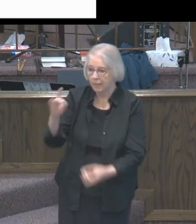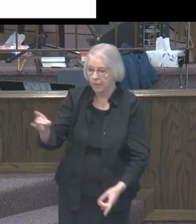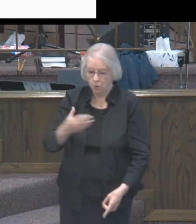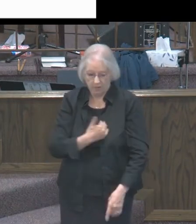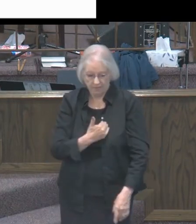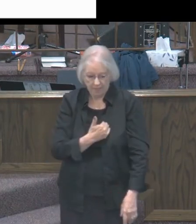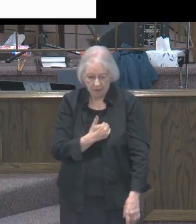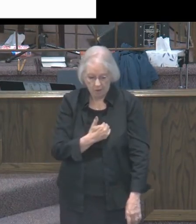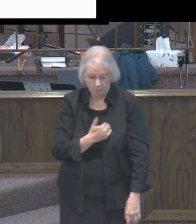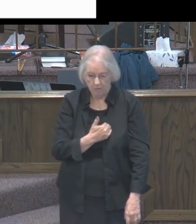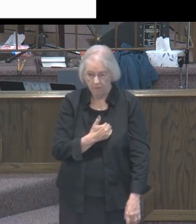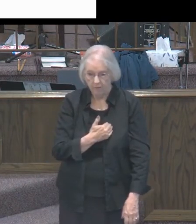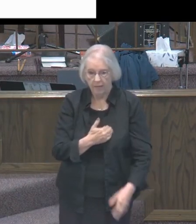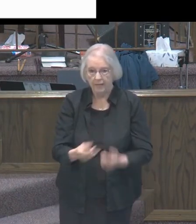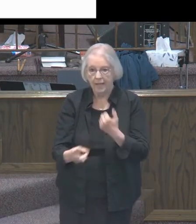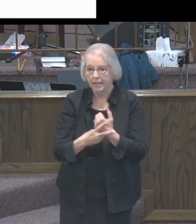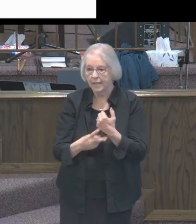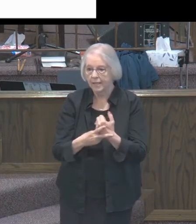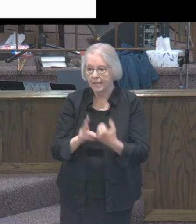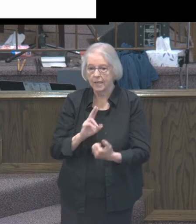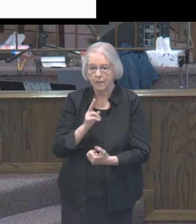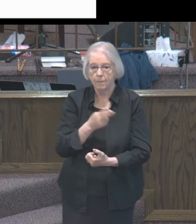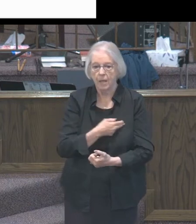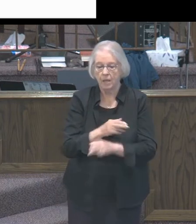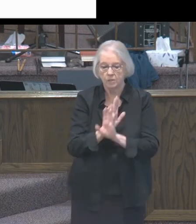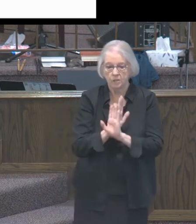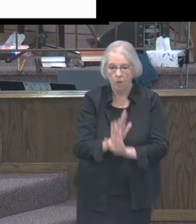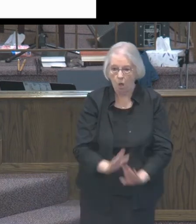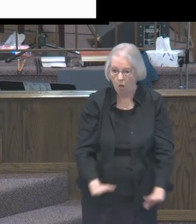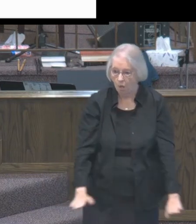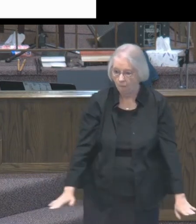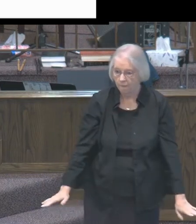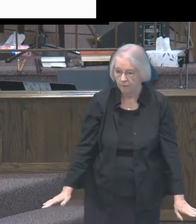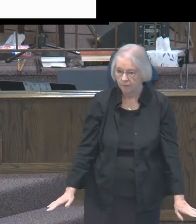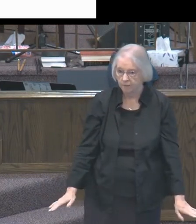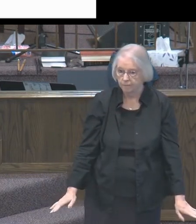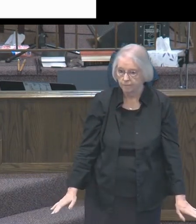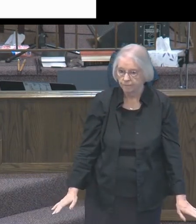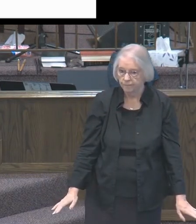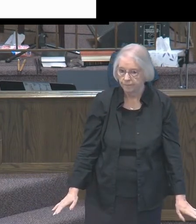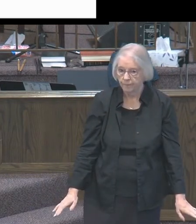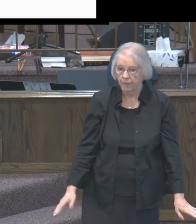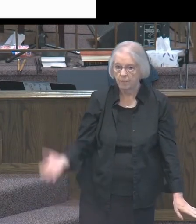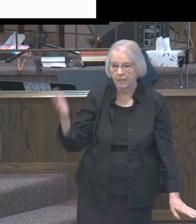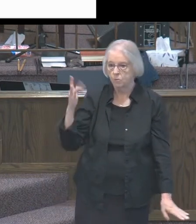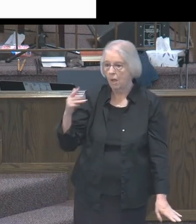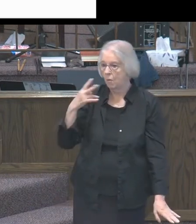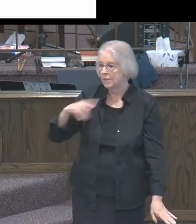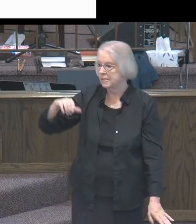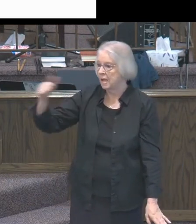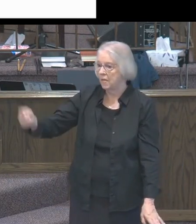But there is the capacity to do just what you can dream up